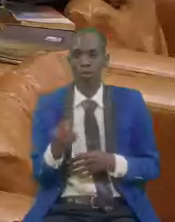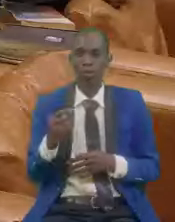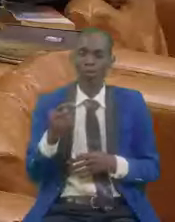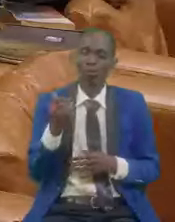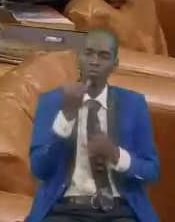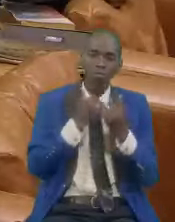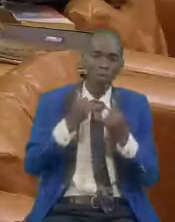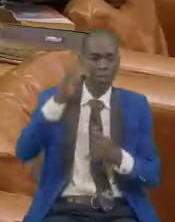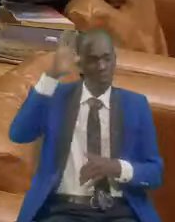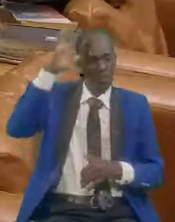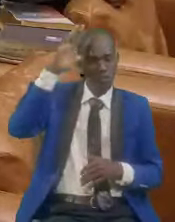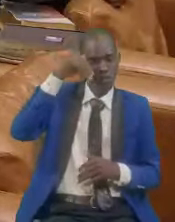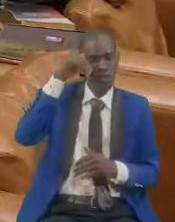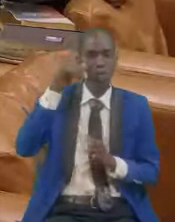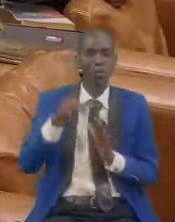And He knows the